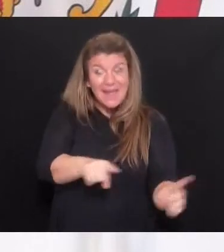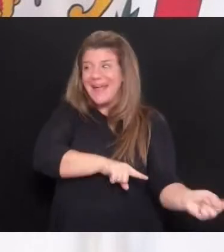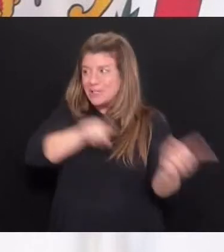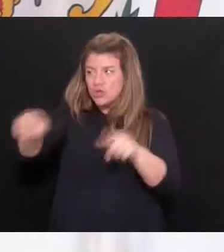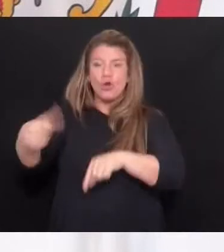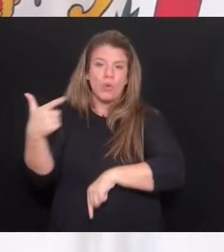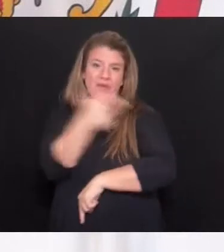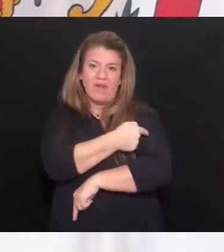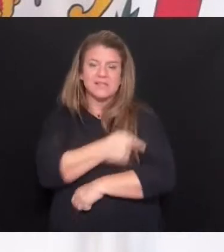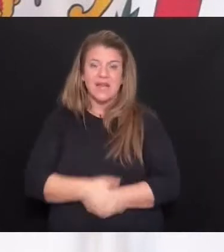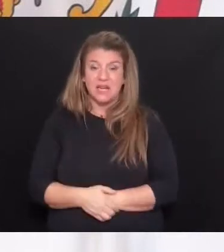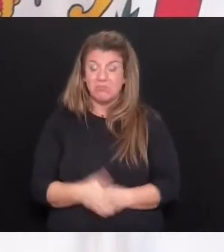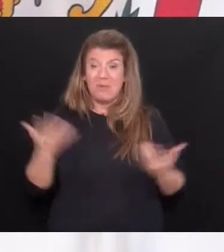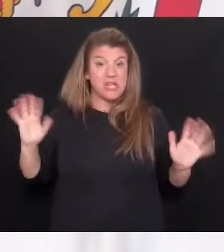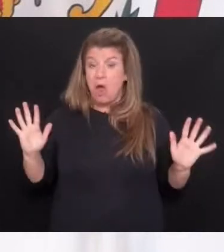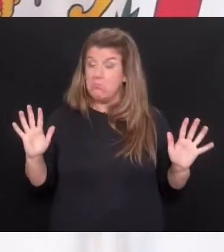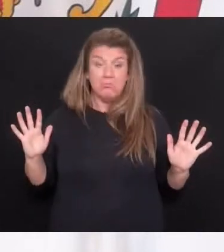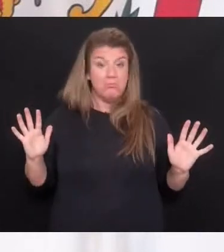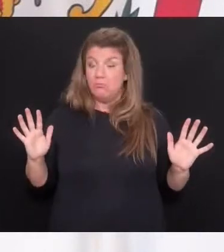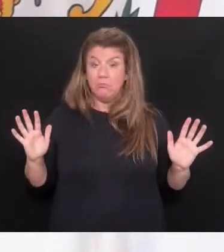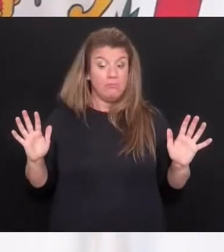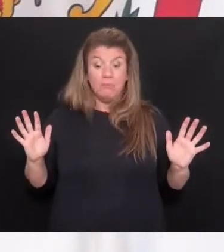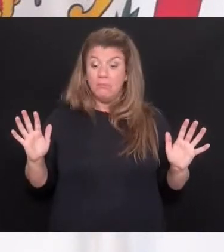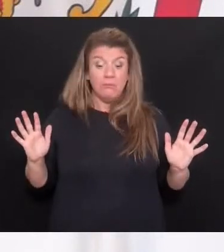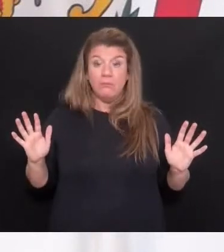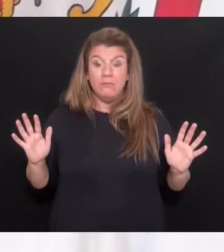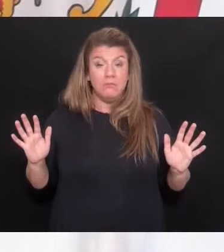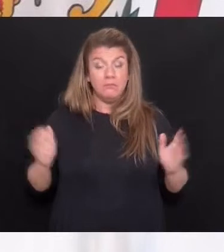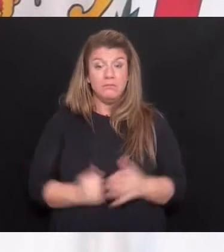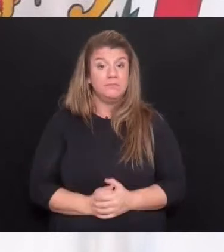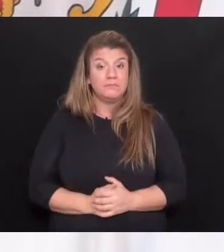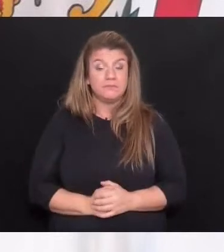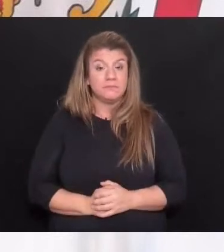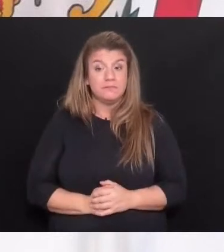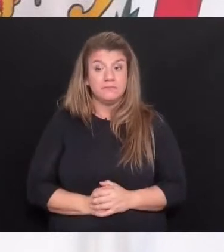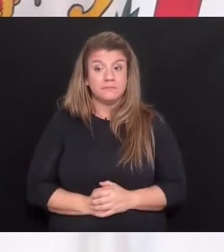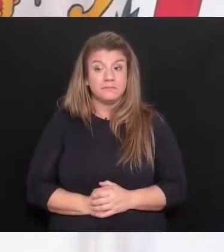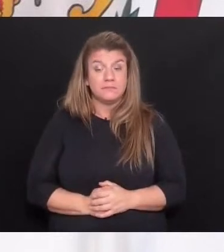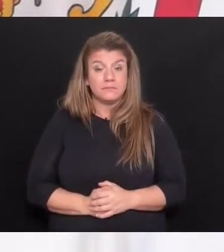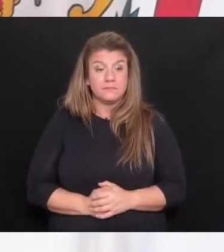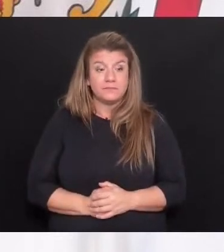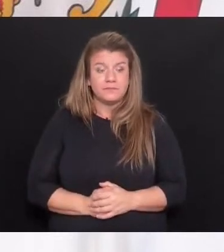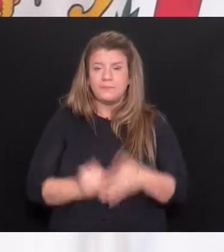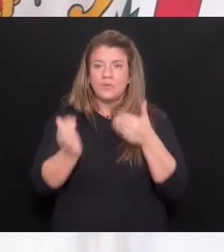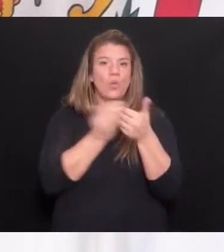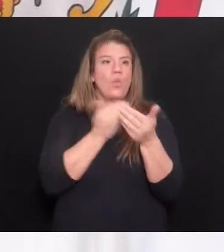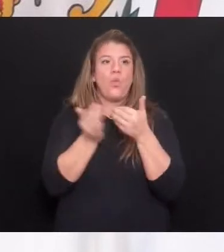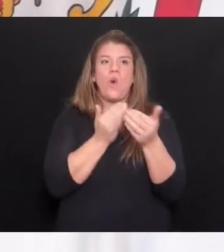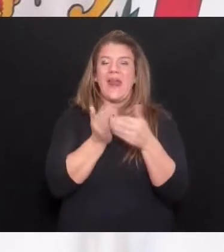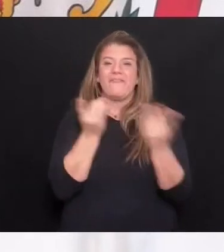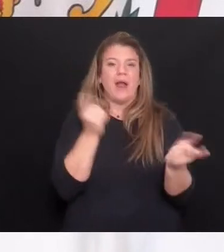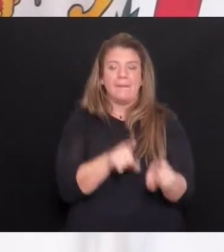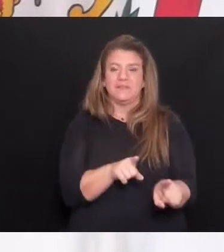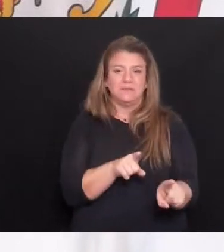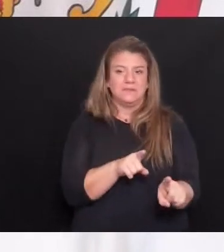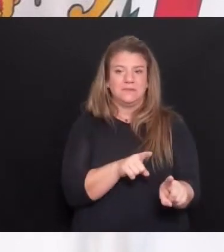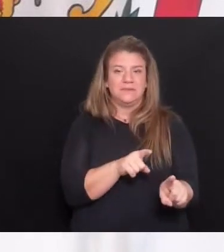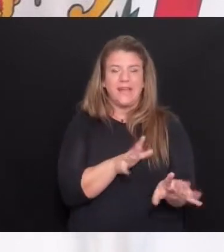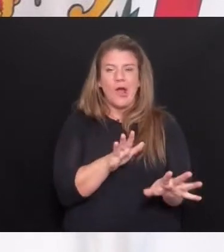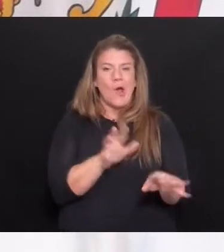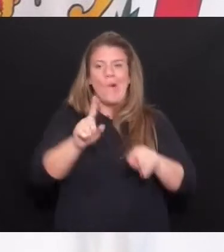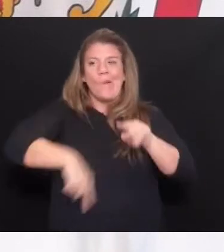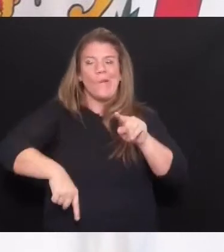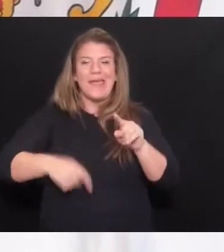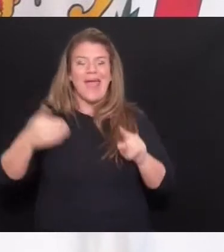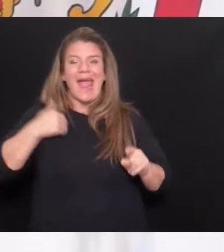vaccinated. That's all we can do. Now, whatever it may be, we can't have